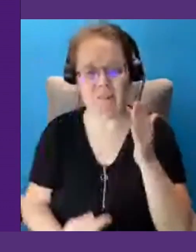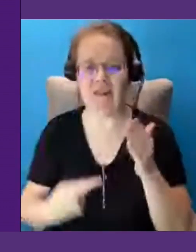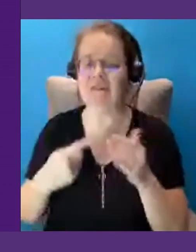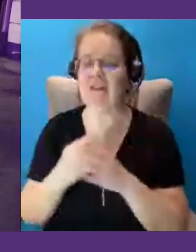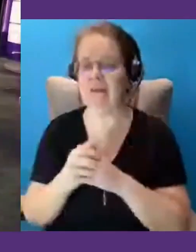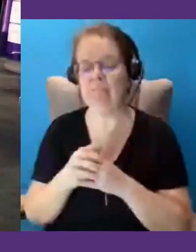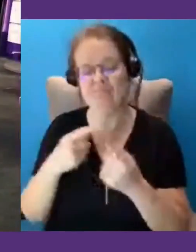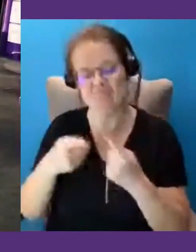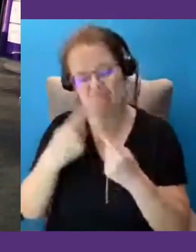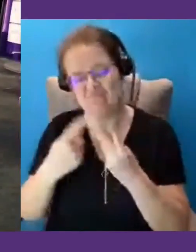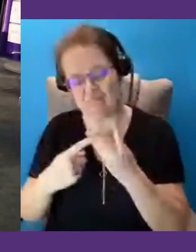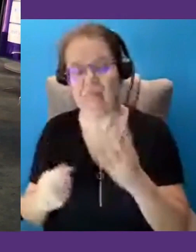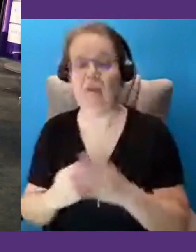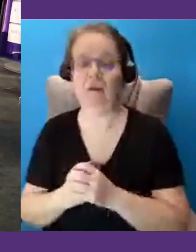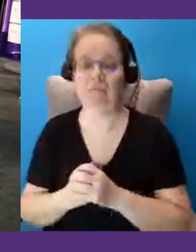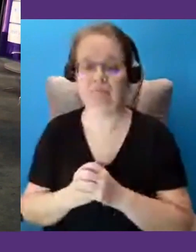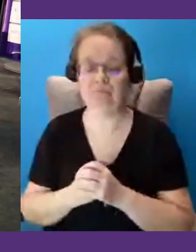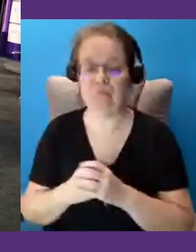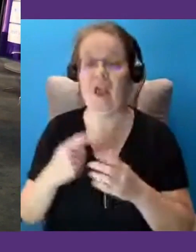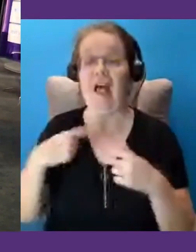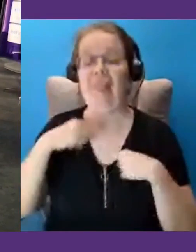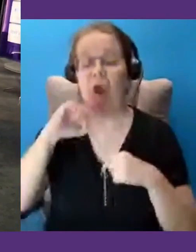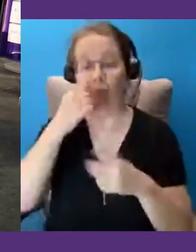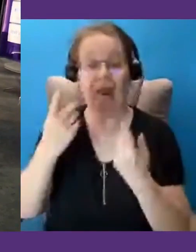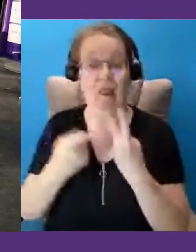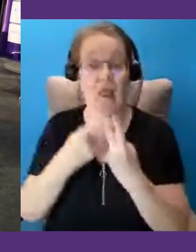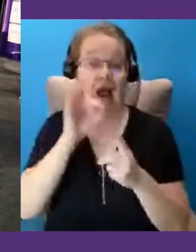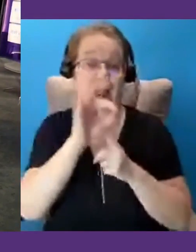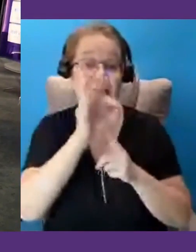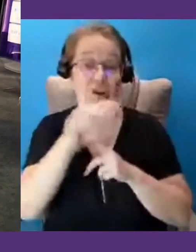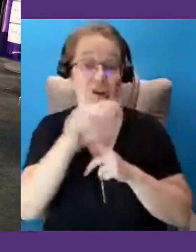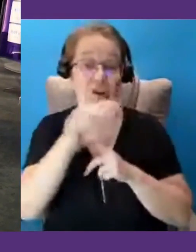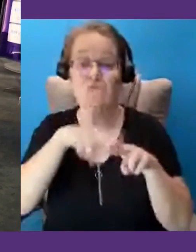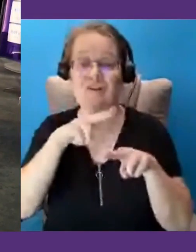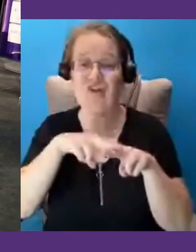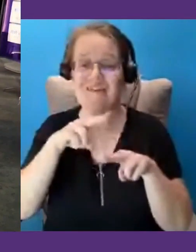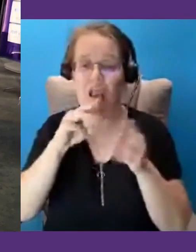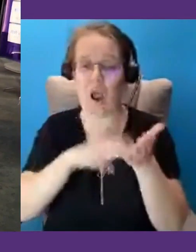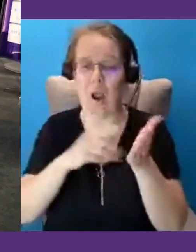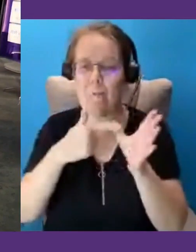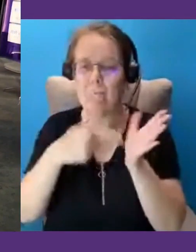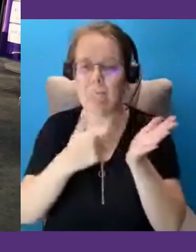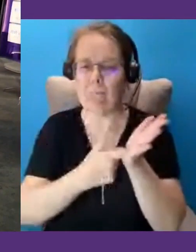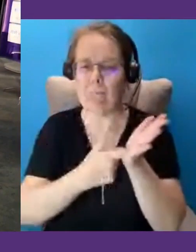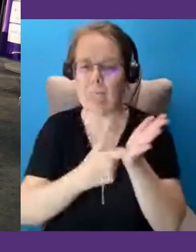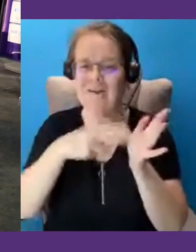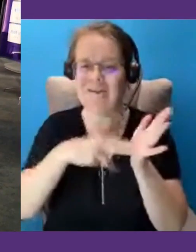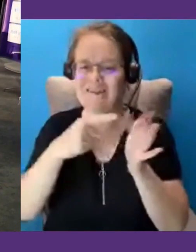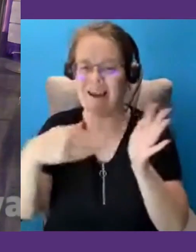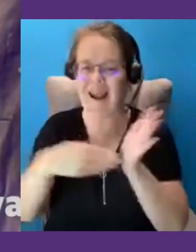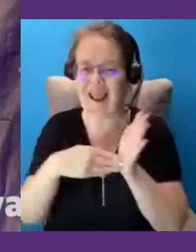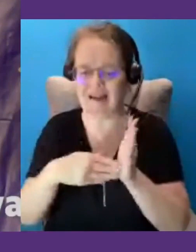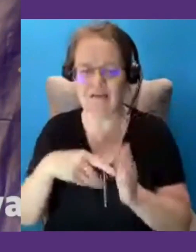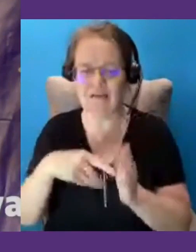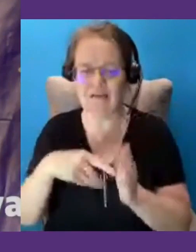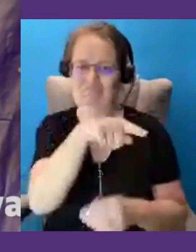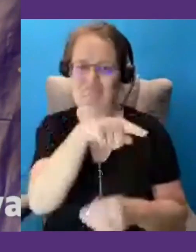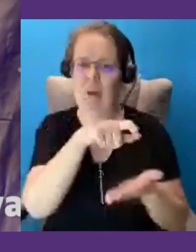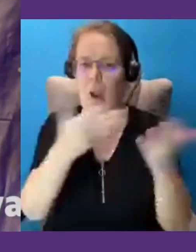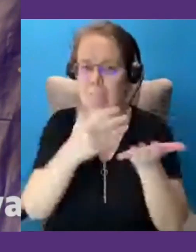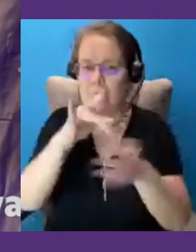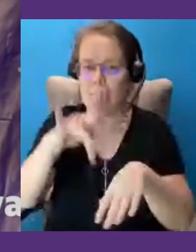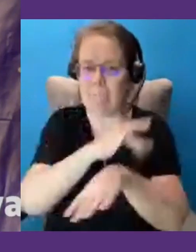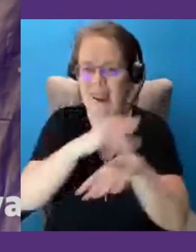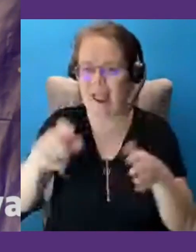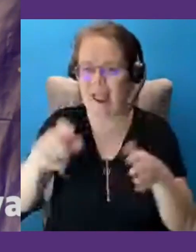with a great interview with Francesca Martinez about her work as a playwright and a comedian and an actor and her